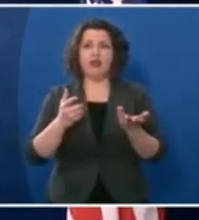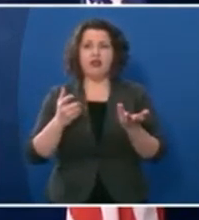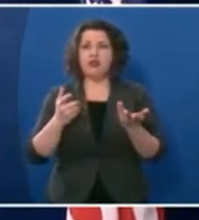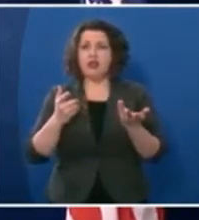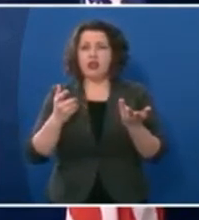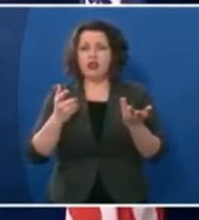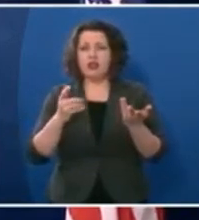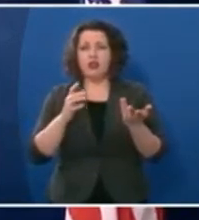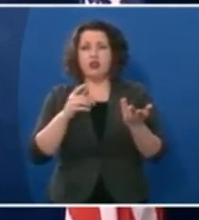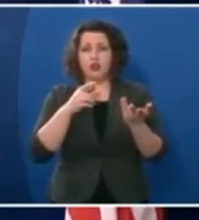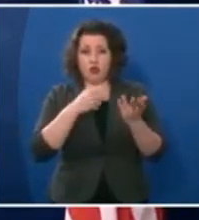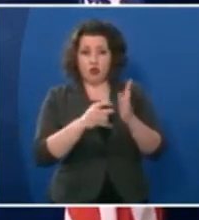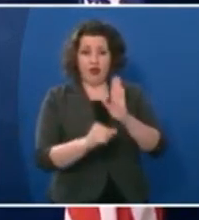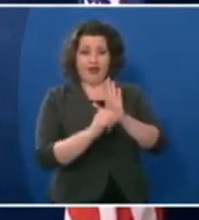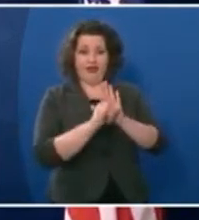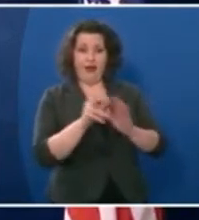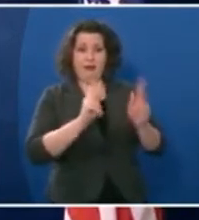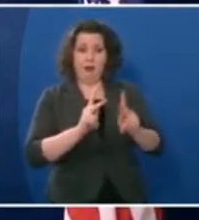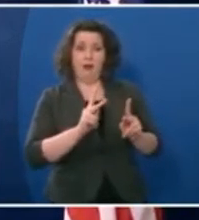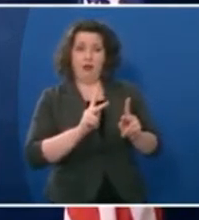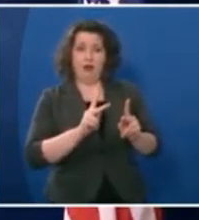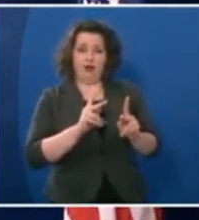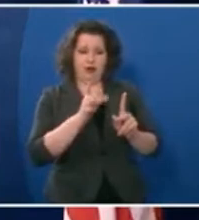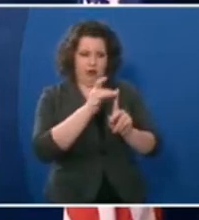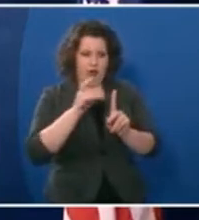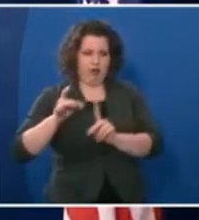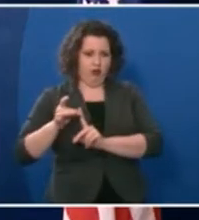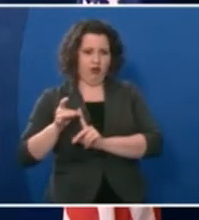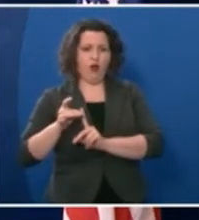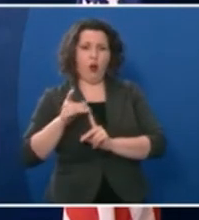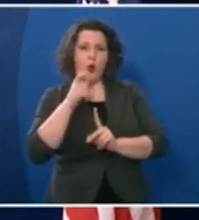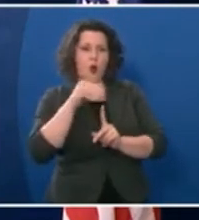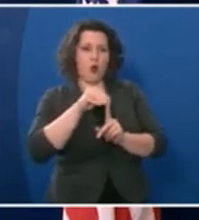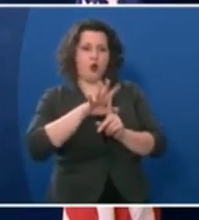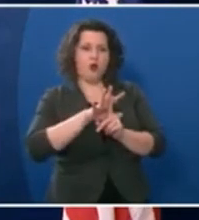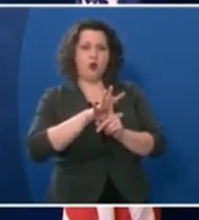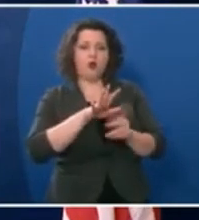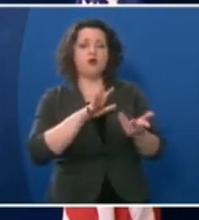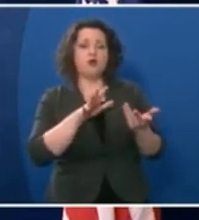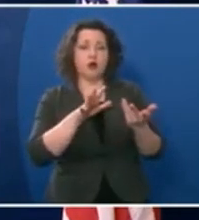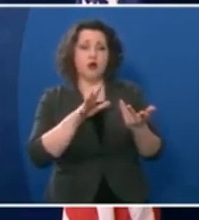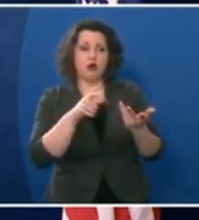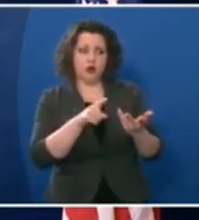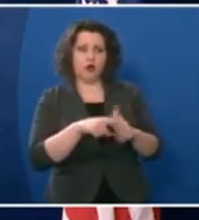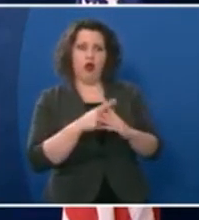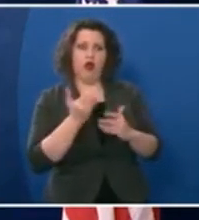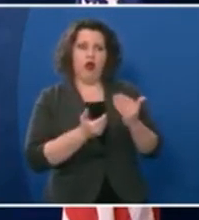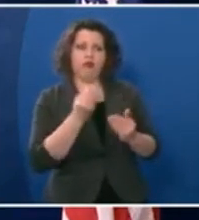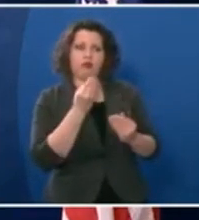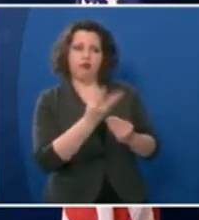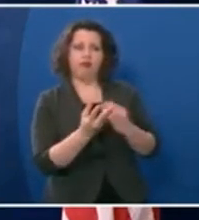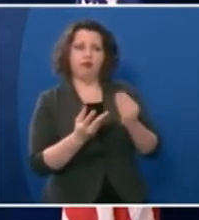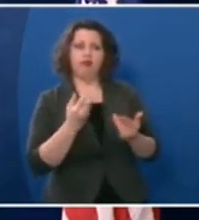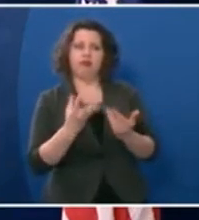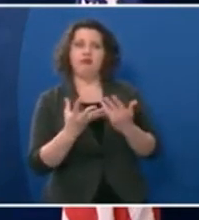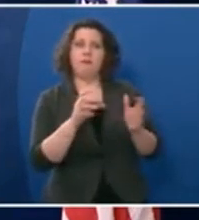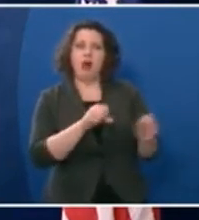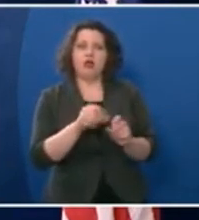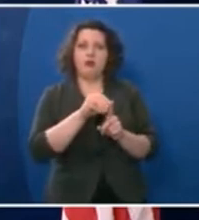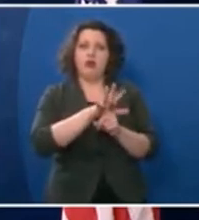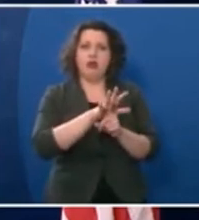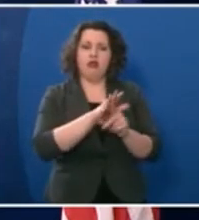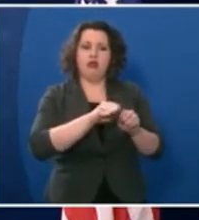you're identifying individuals that they've been in contact with. So you start that process of letting them know that there potentially could be an